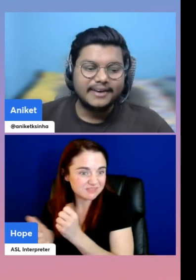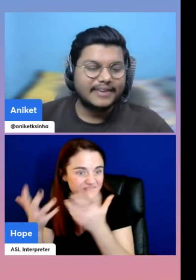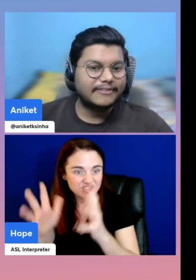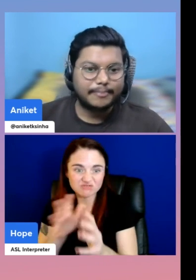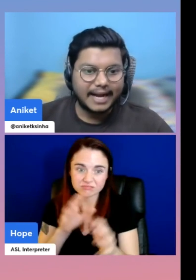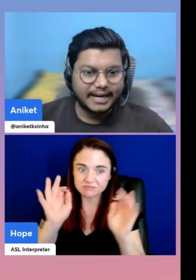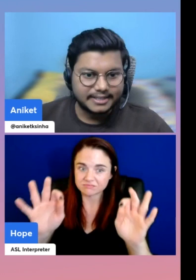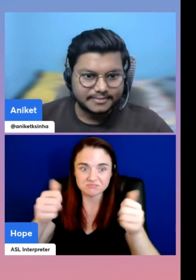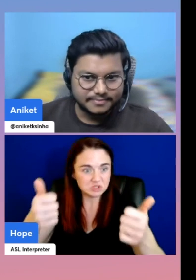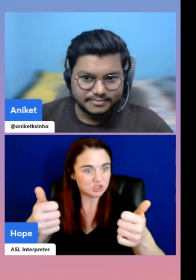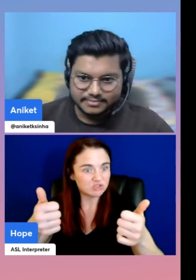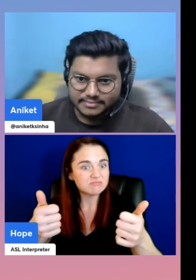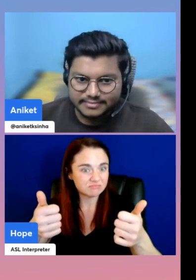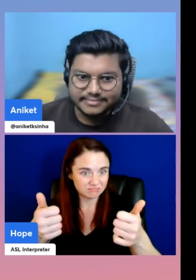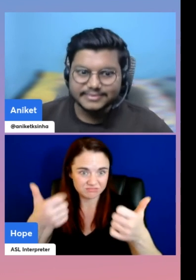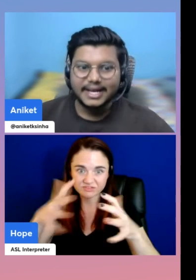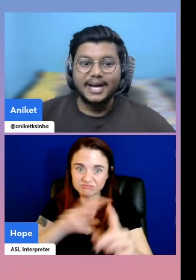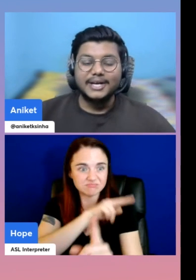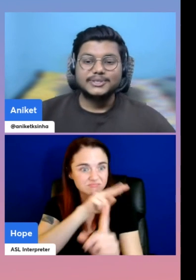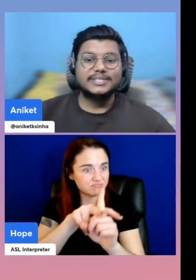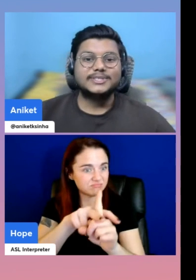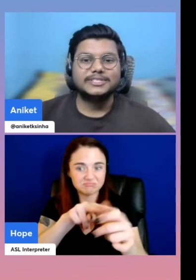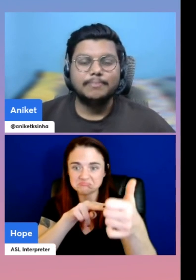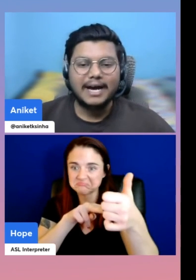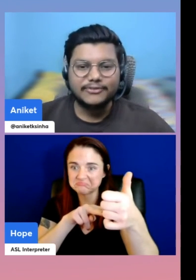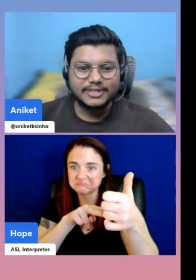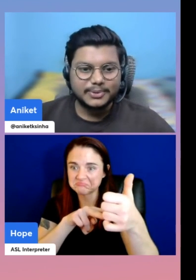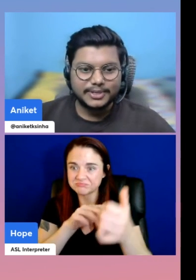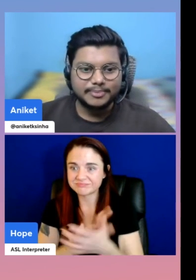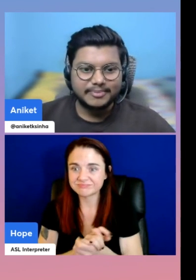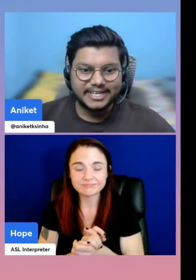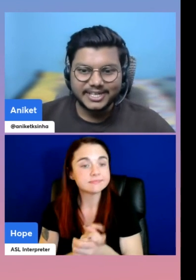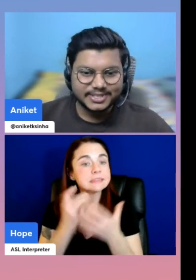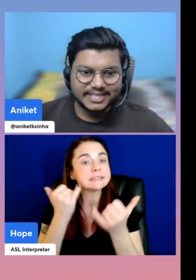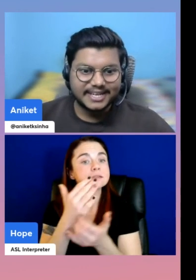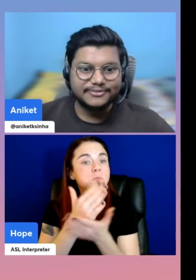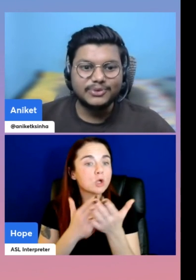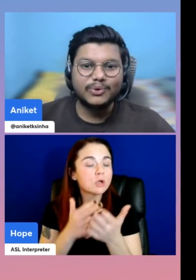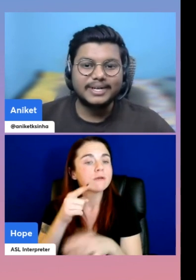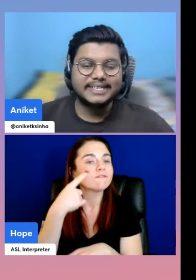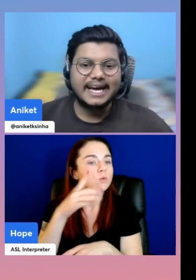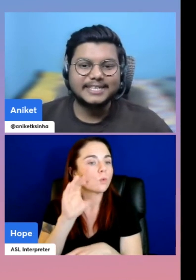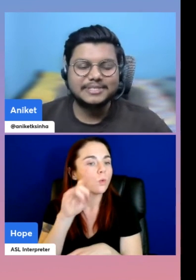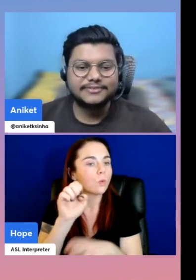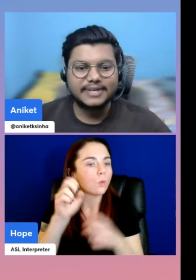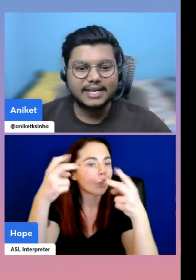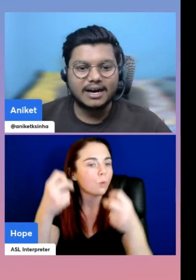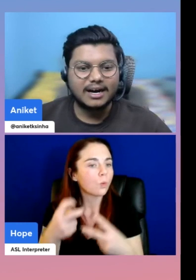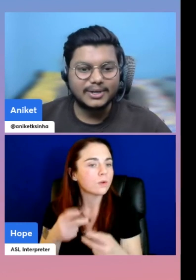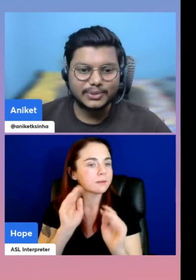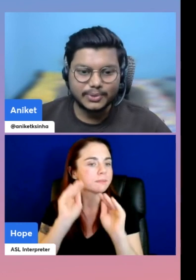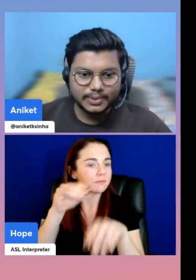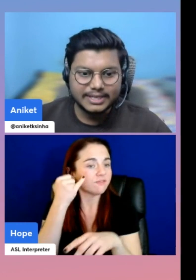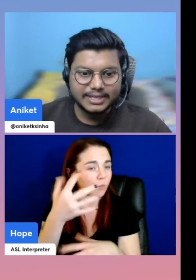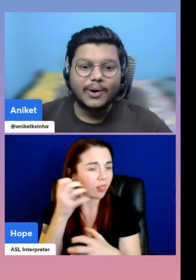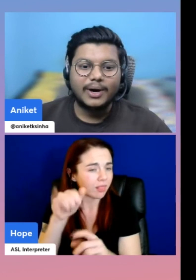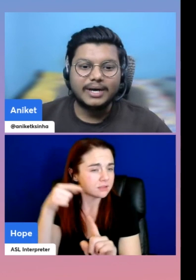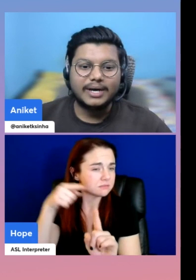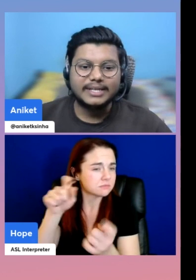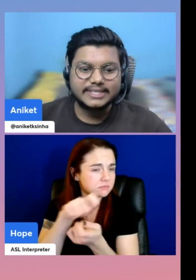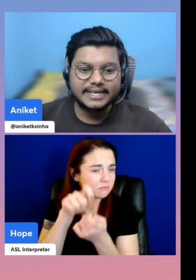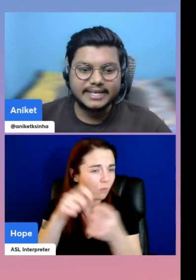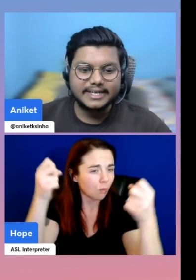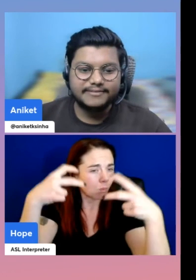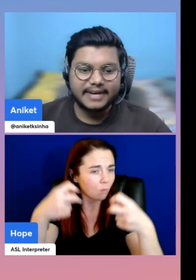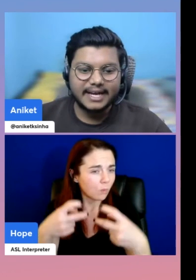fine, we have applied it. So this was the part for the code implementation. If you want that specific code or